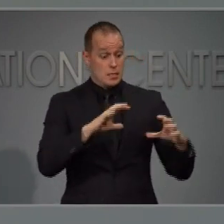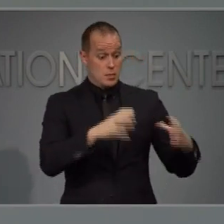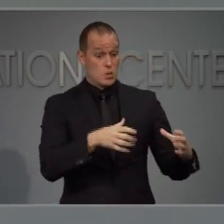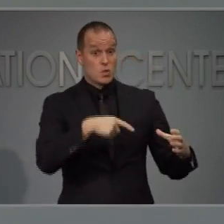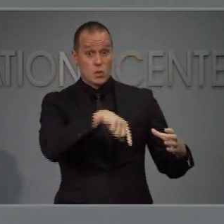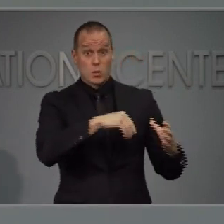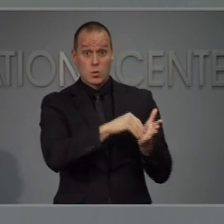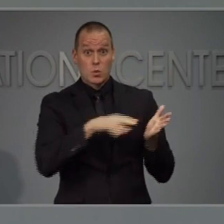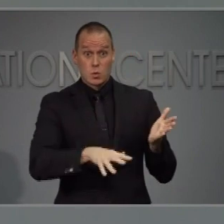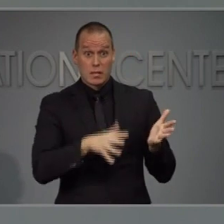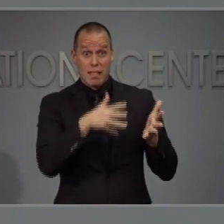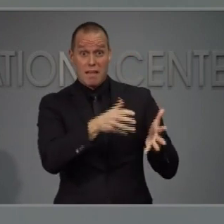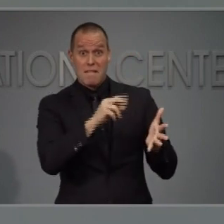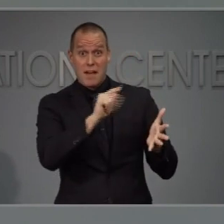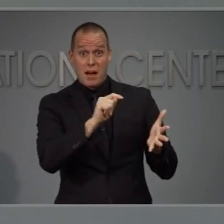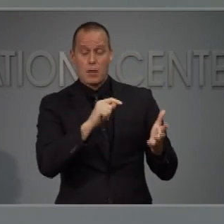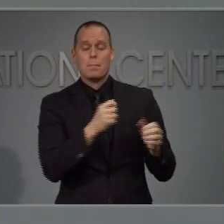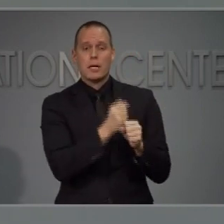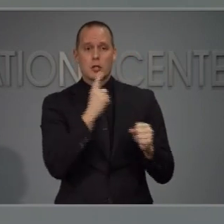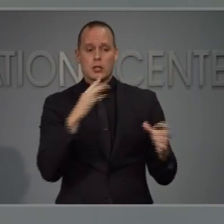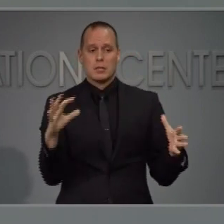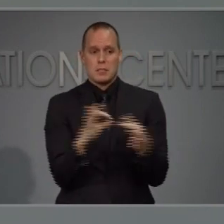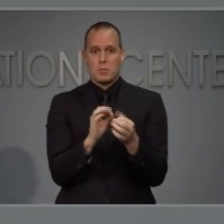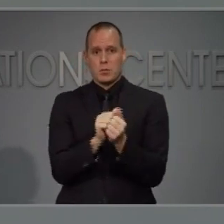and consistent way to our teachers.